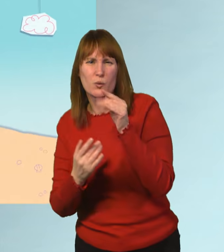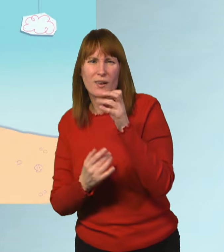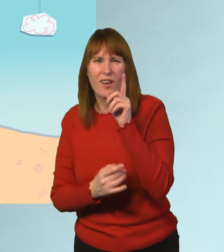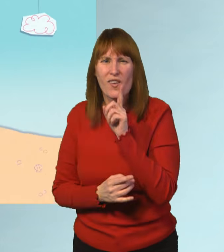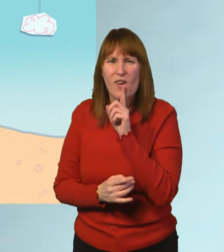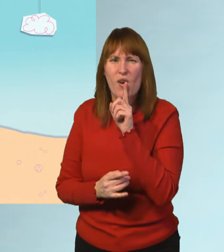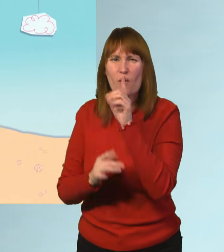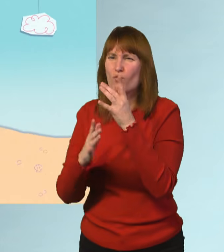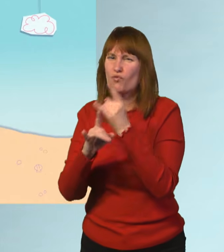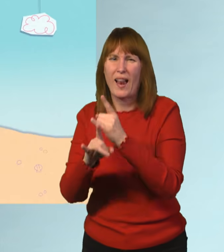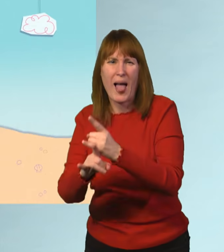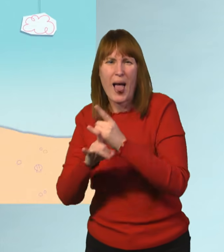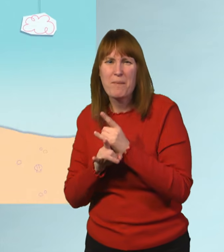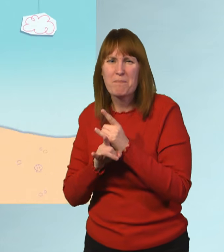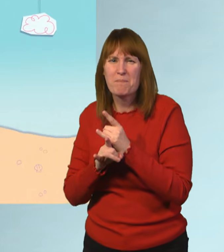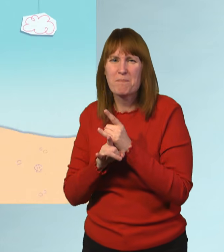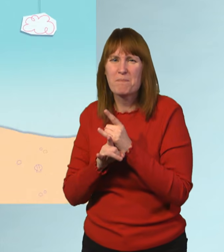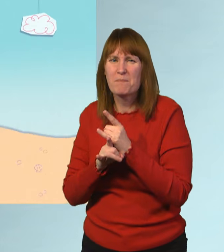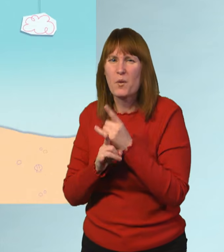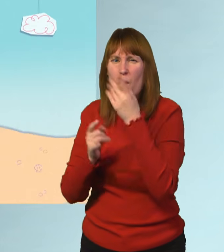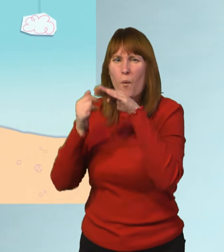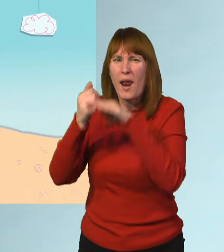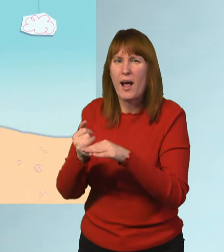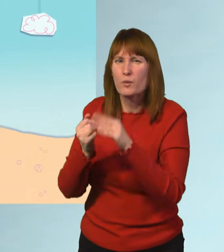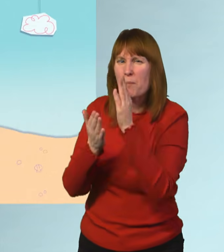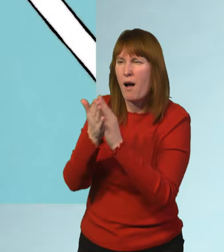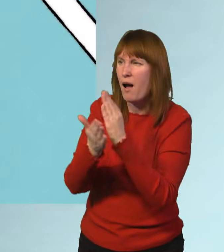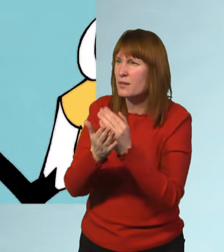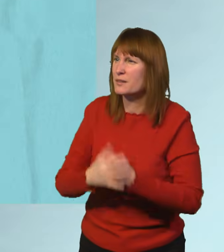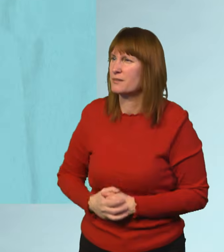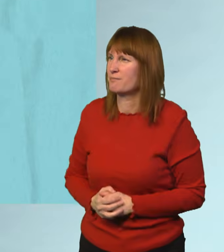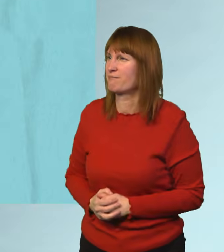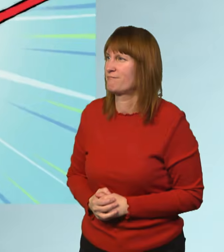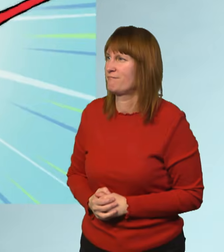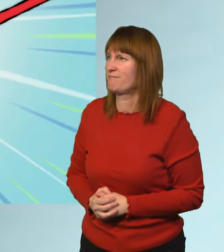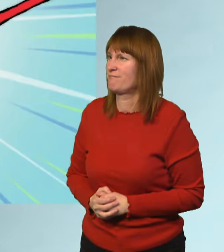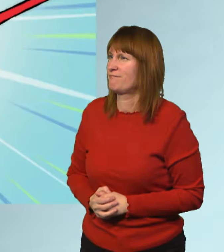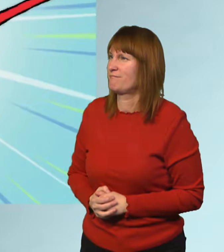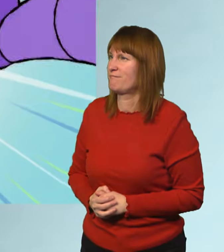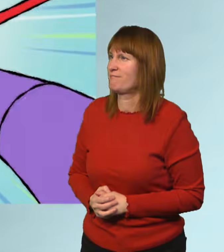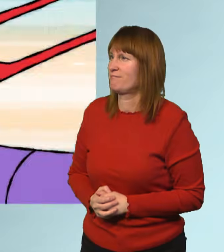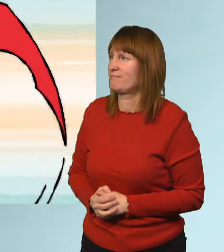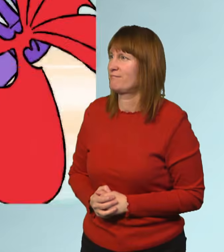You've really helped me out today. And here's one last new part.